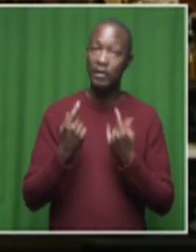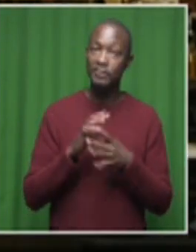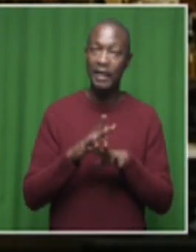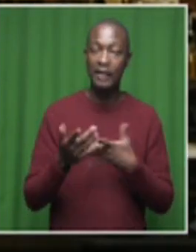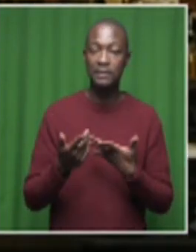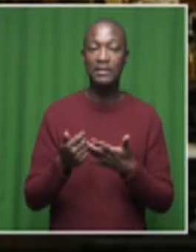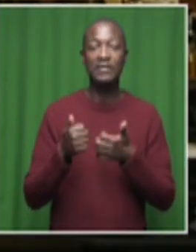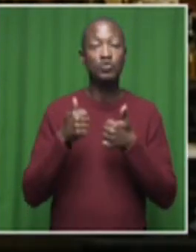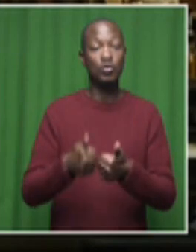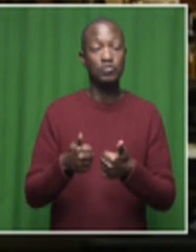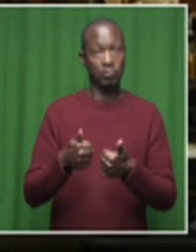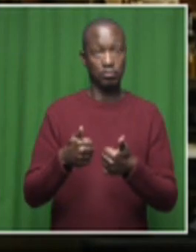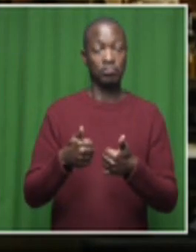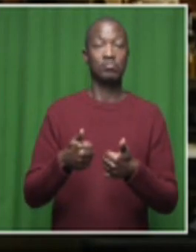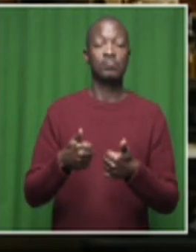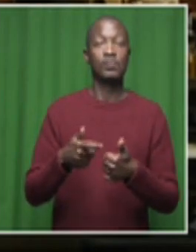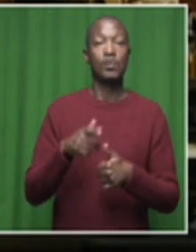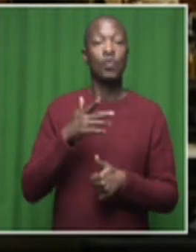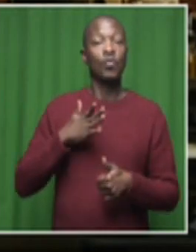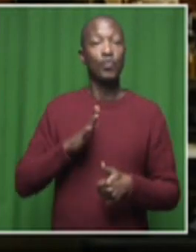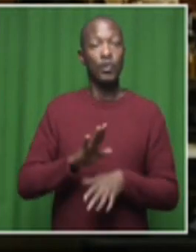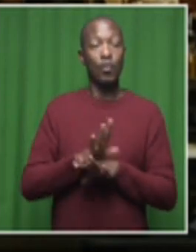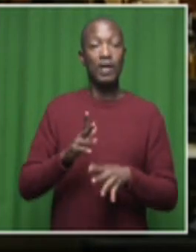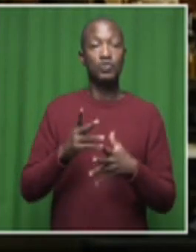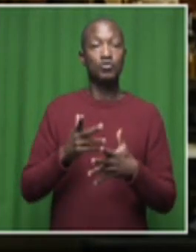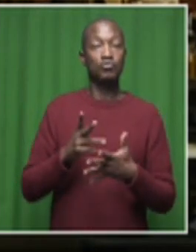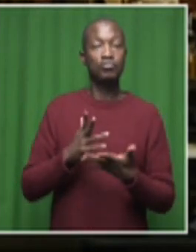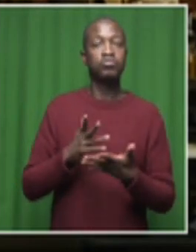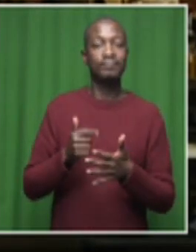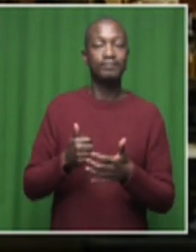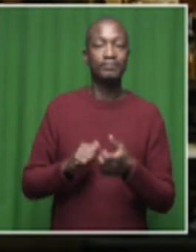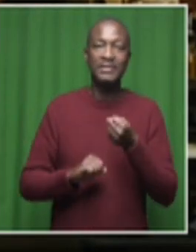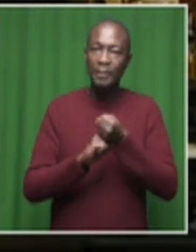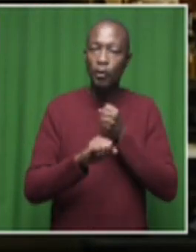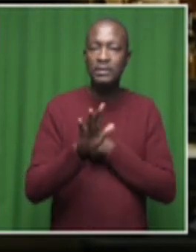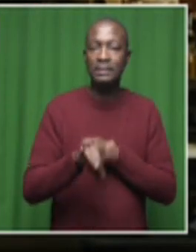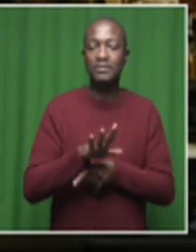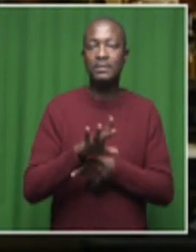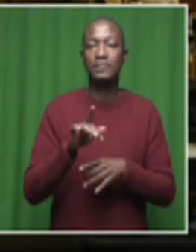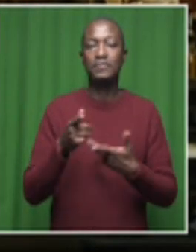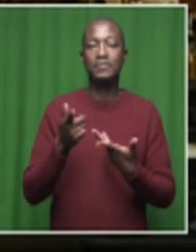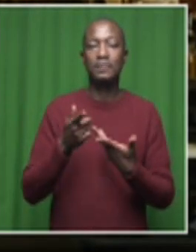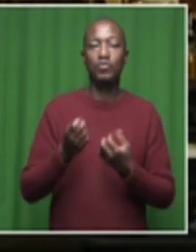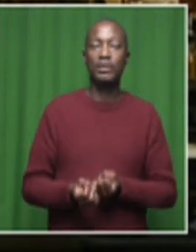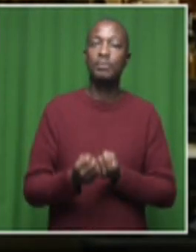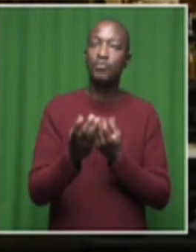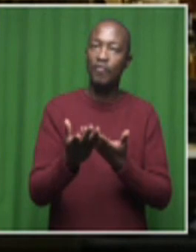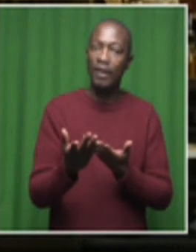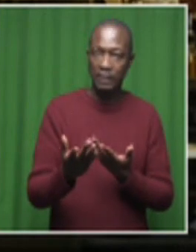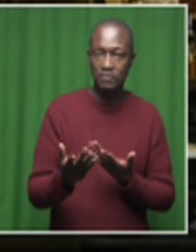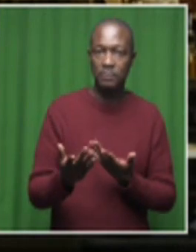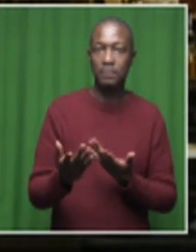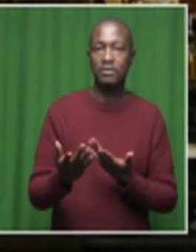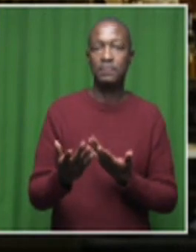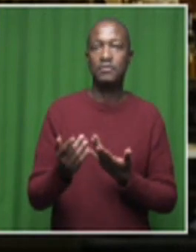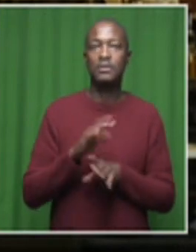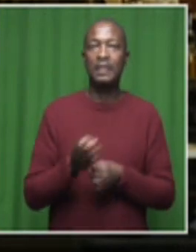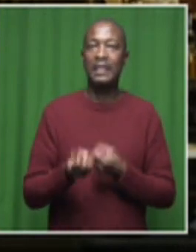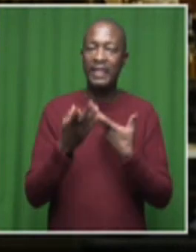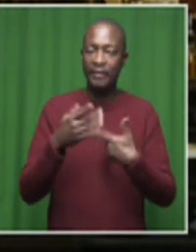moderation, and we also want to stand by it in Mondelēz, right? As in, we provide and we offer a